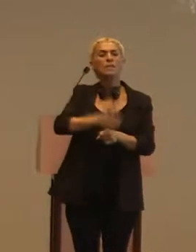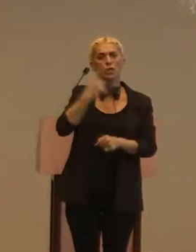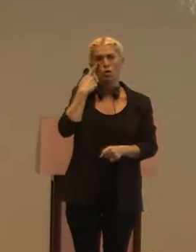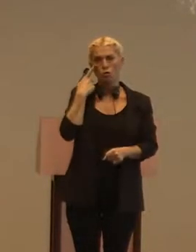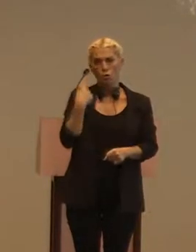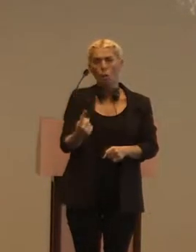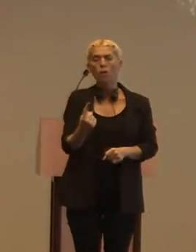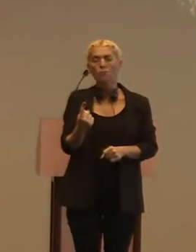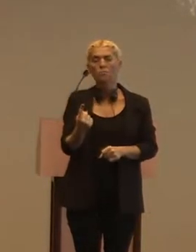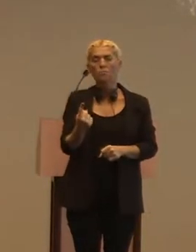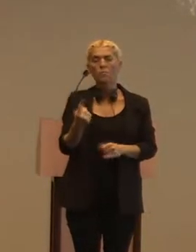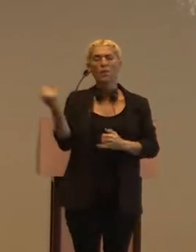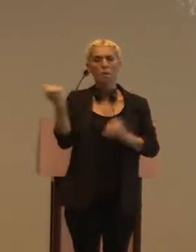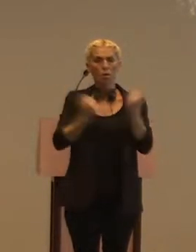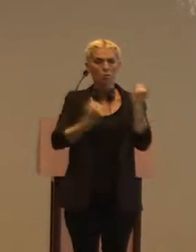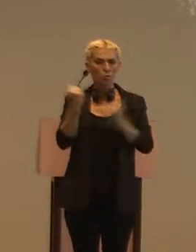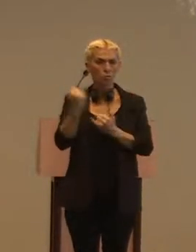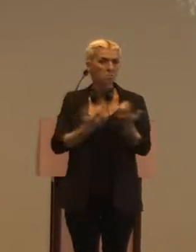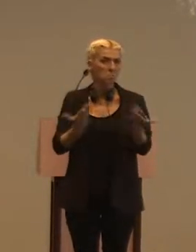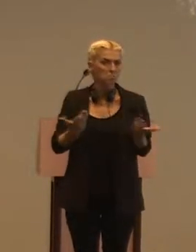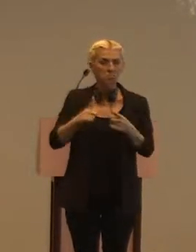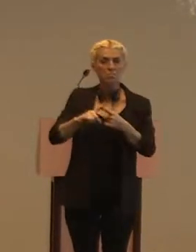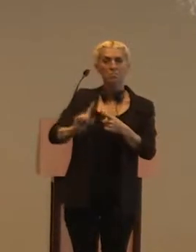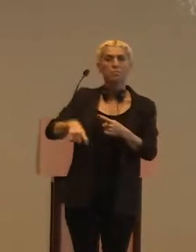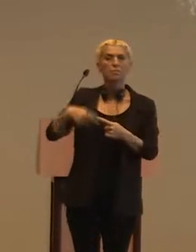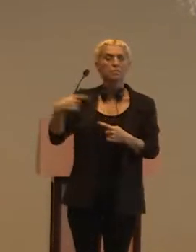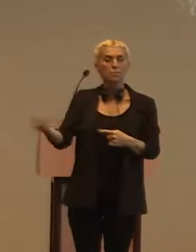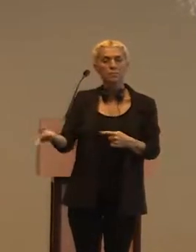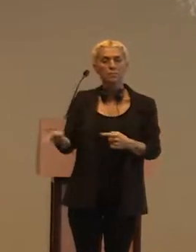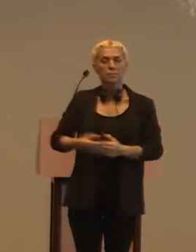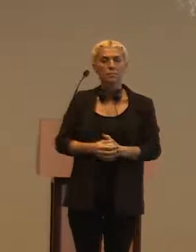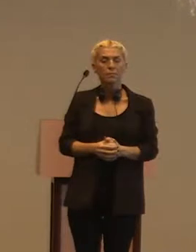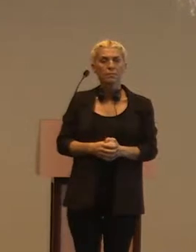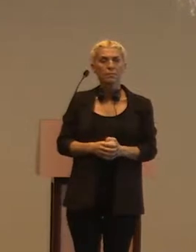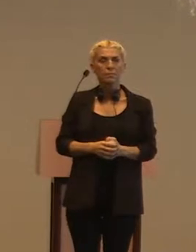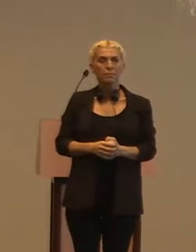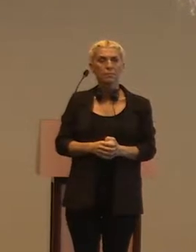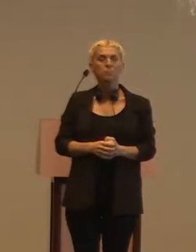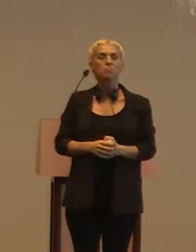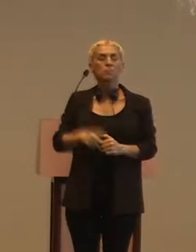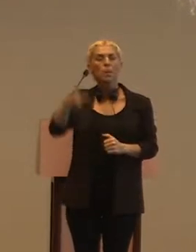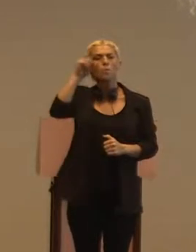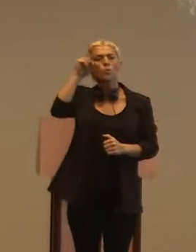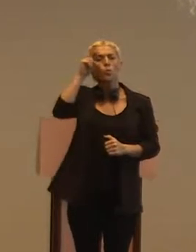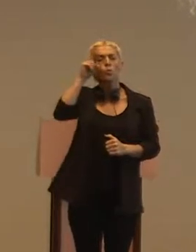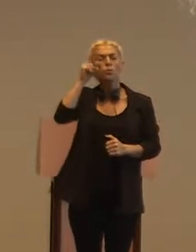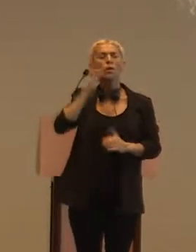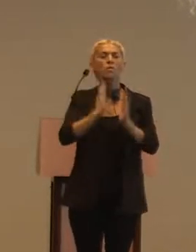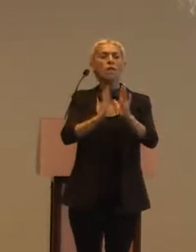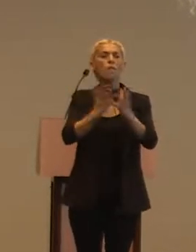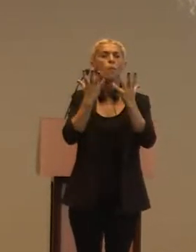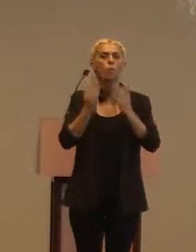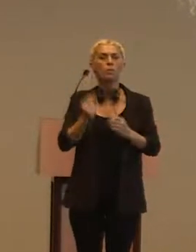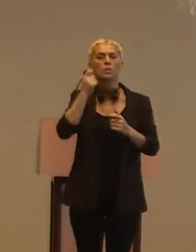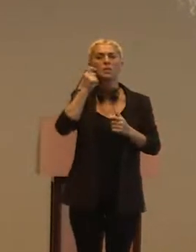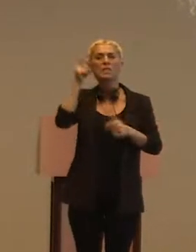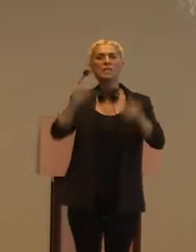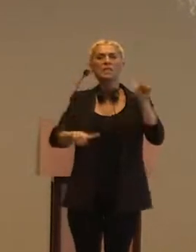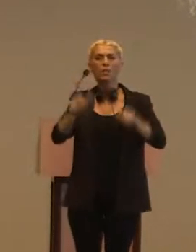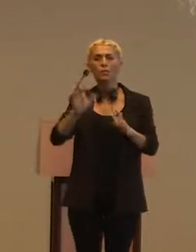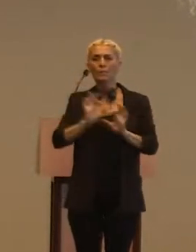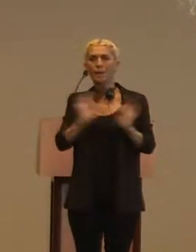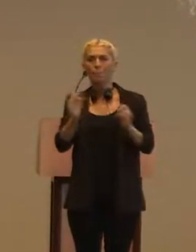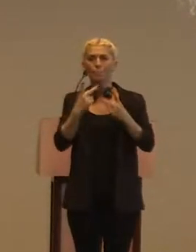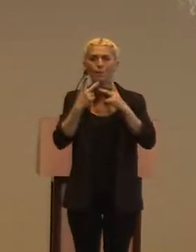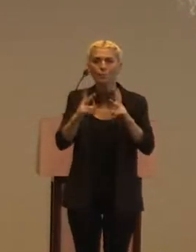those in power but all those that create the violence they create this pressure that prevents you from speaking and the trauma